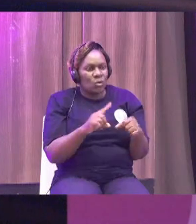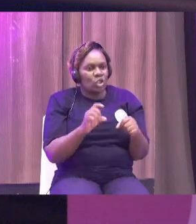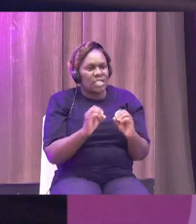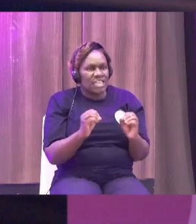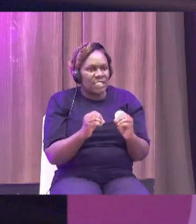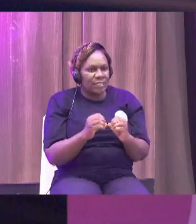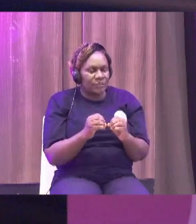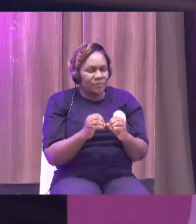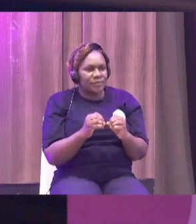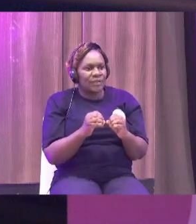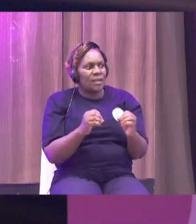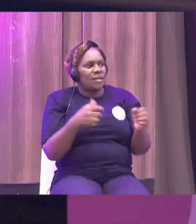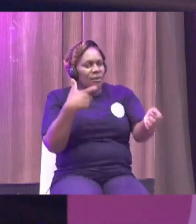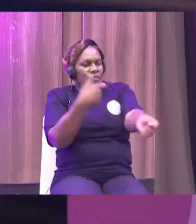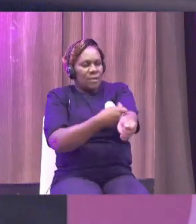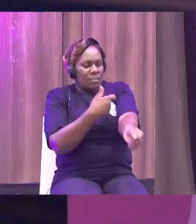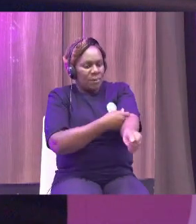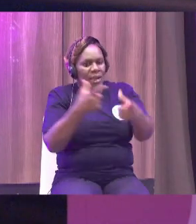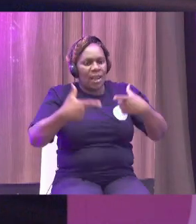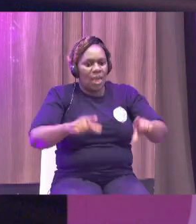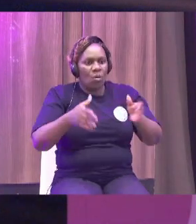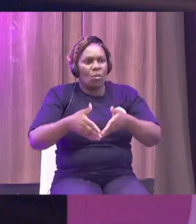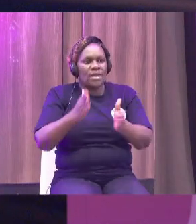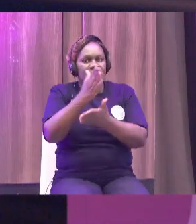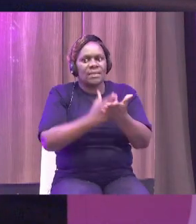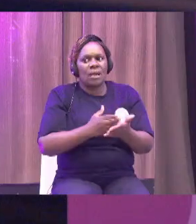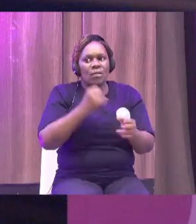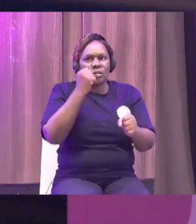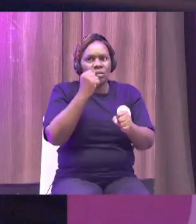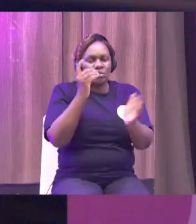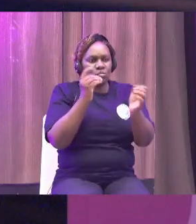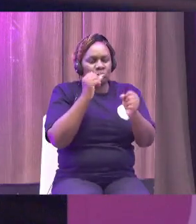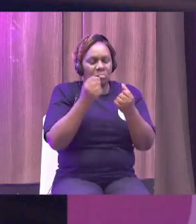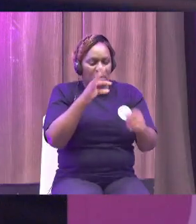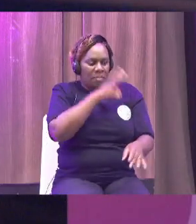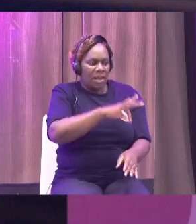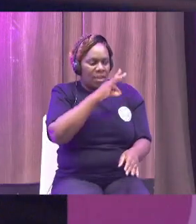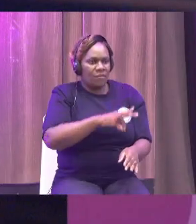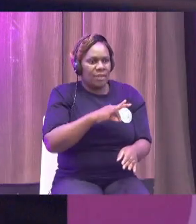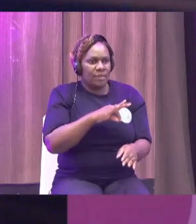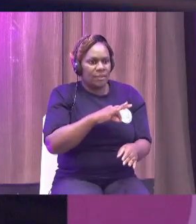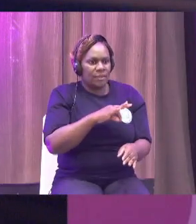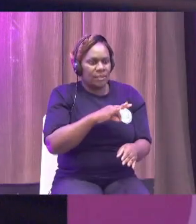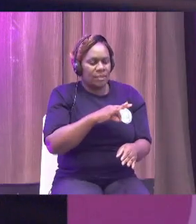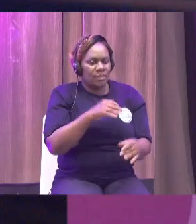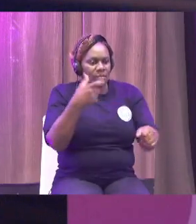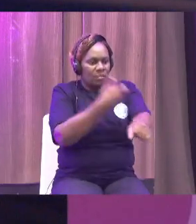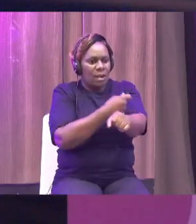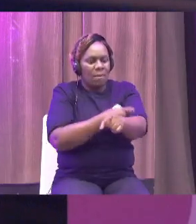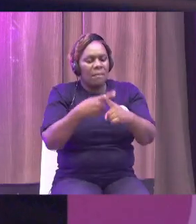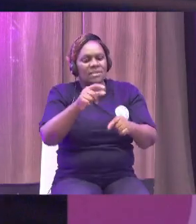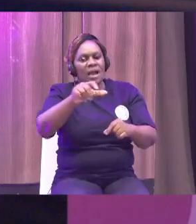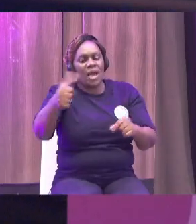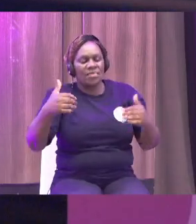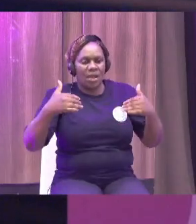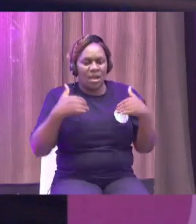with maternal RSV vaccine, which is paving the way for some of what might also benefit a maternal group B strep vaccine. But there are others